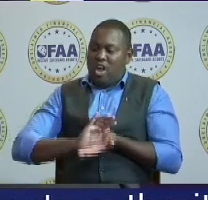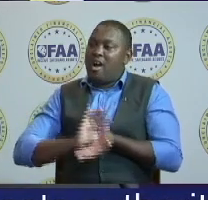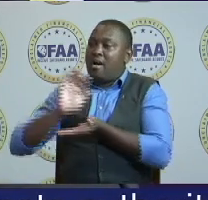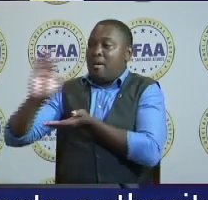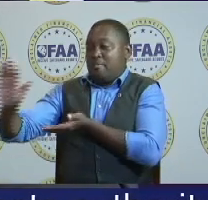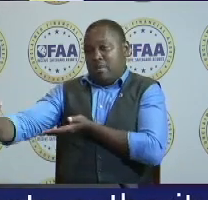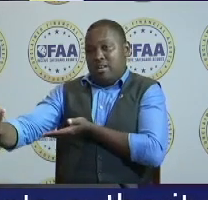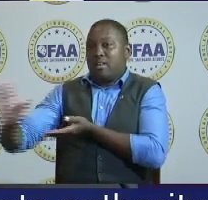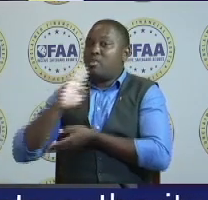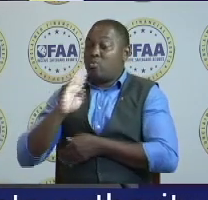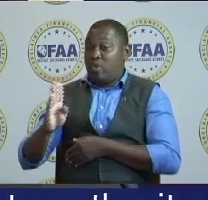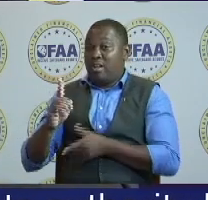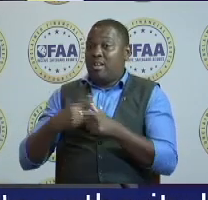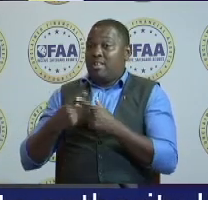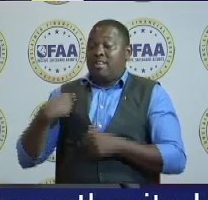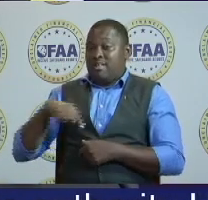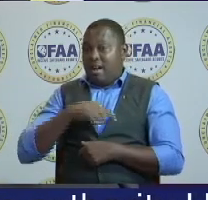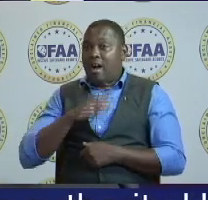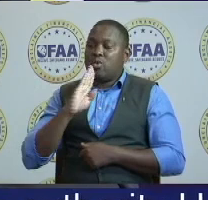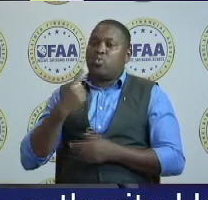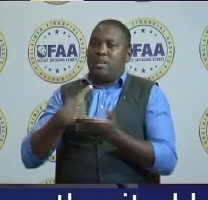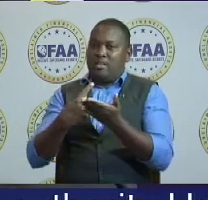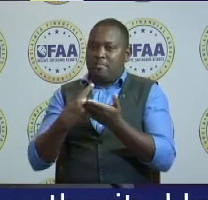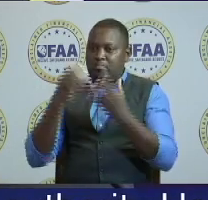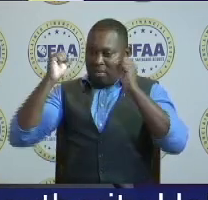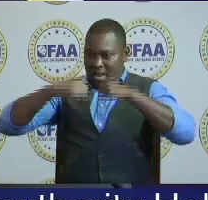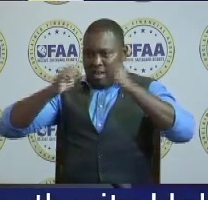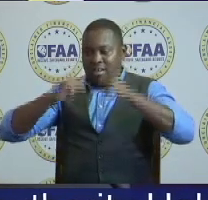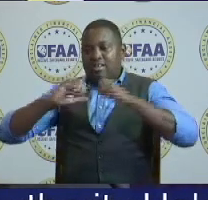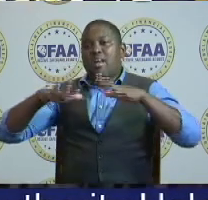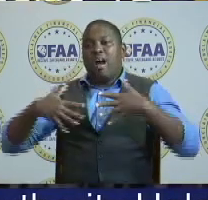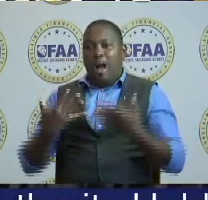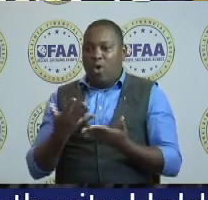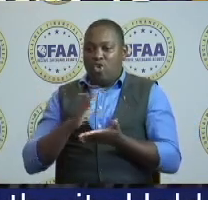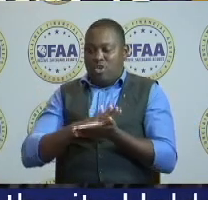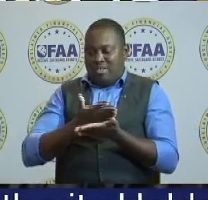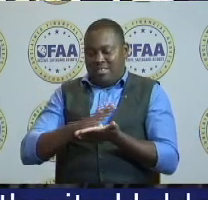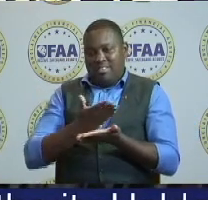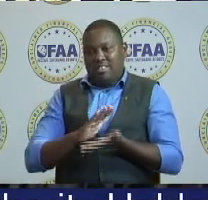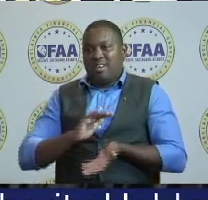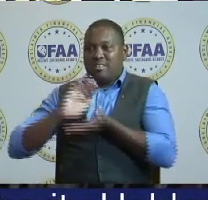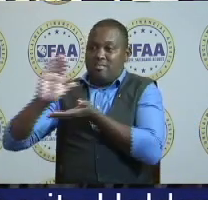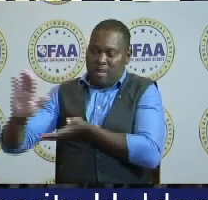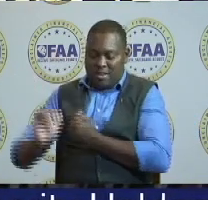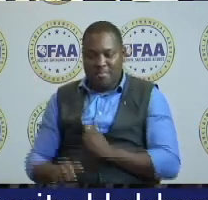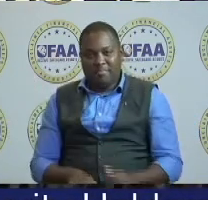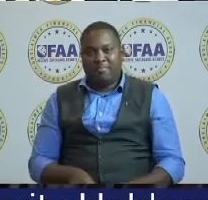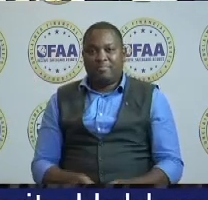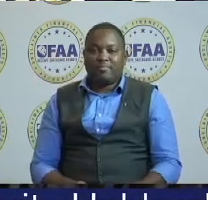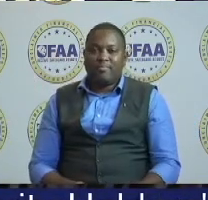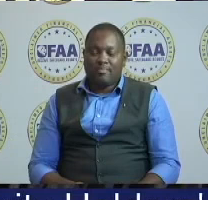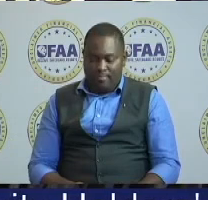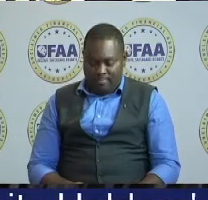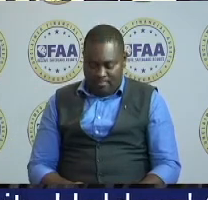then again we'll agree on the mechanism of how to onboard the same. All right, Asante, and I think I will leave that at